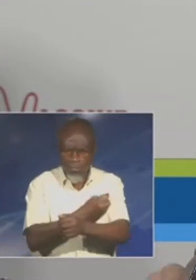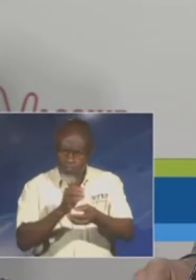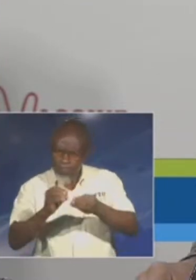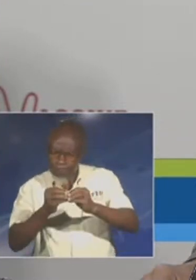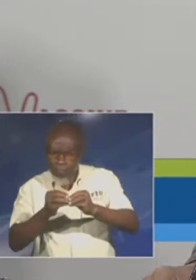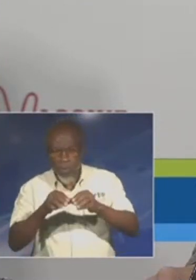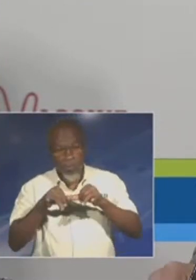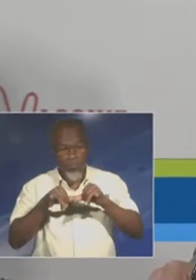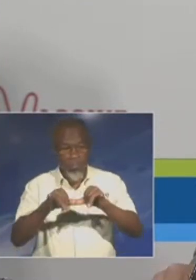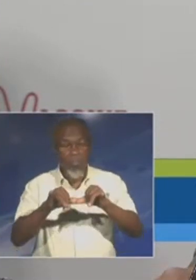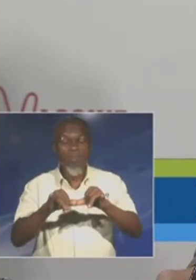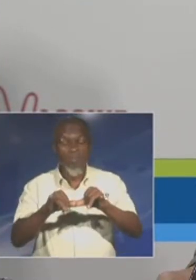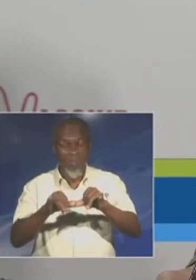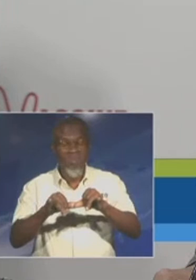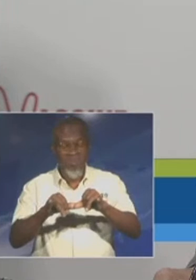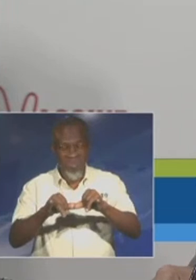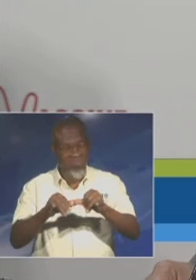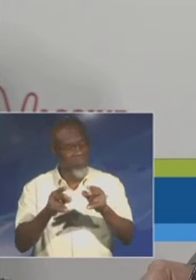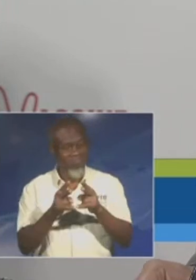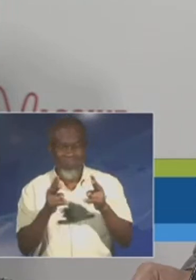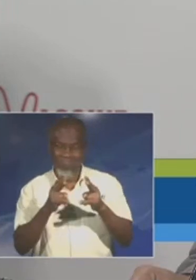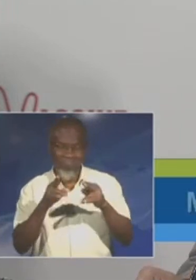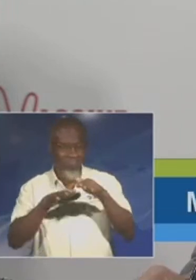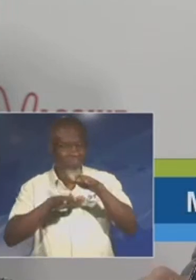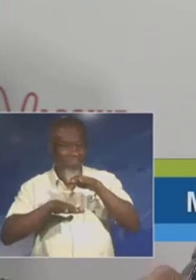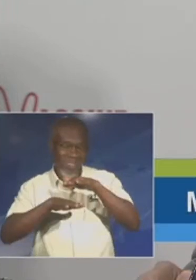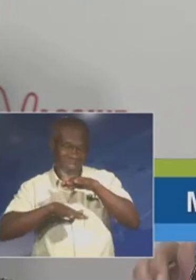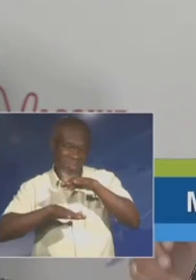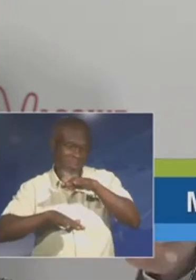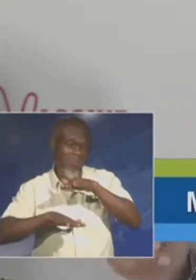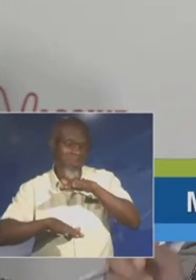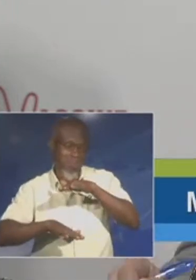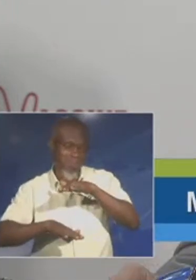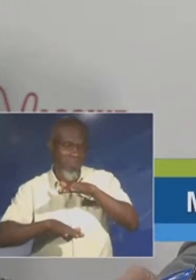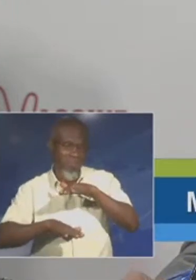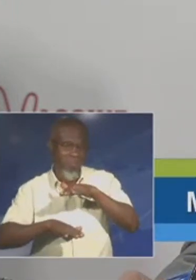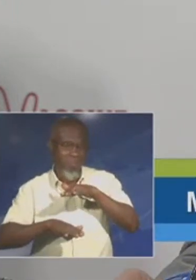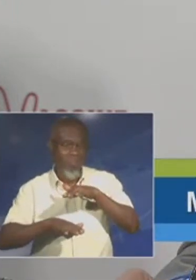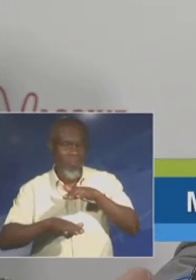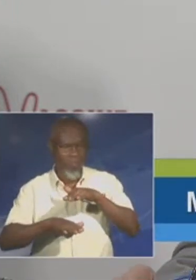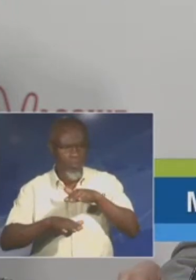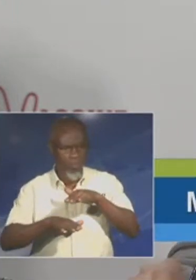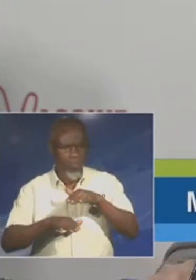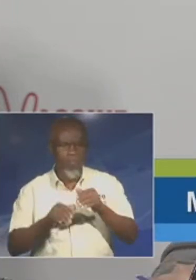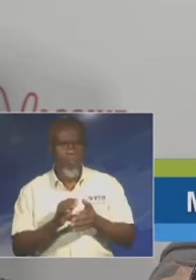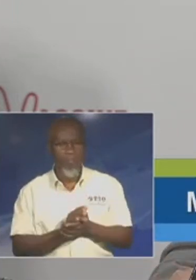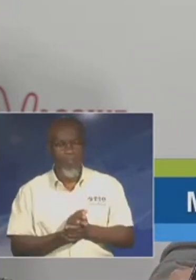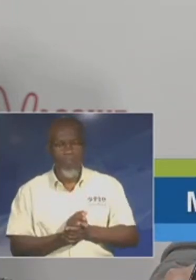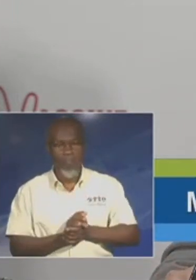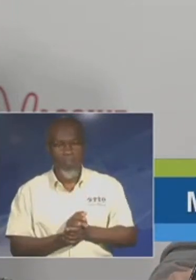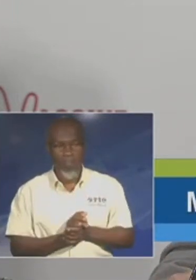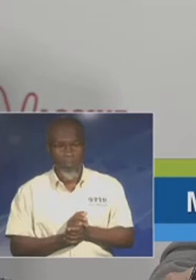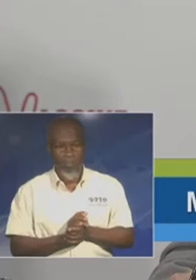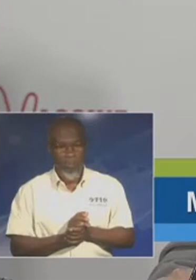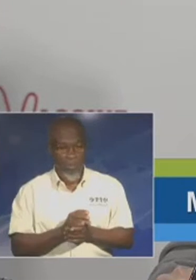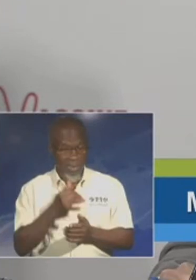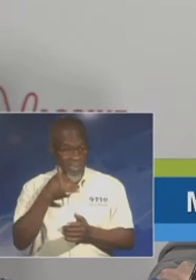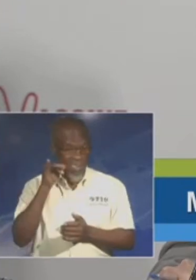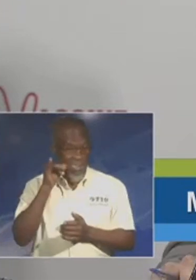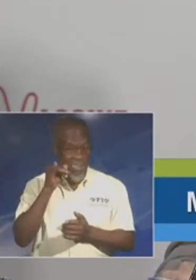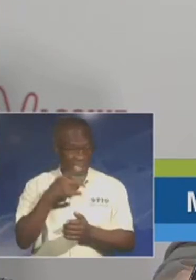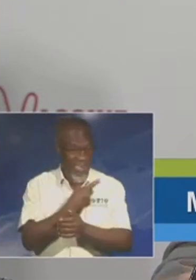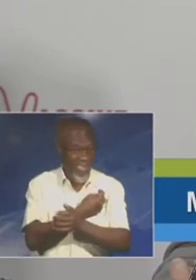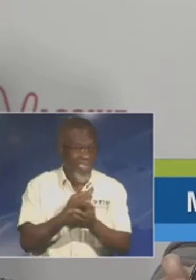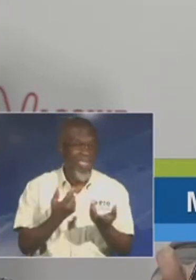be very low. They are now at a snail's pace. Yesterday, we vaccinated